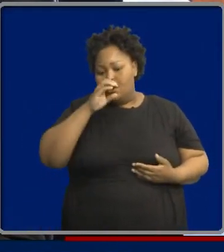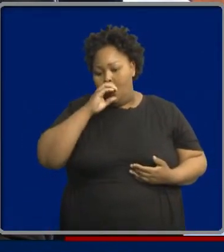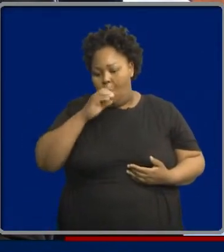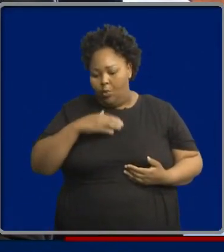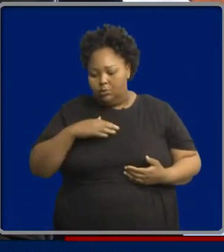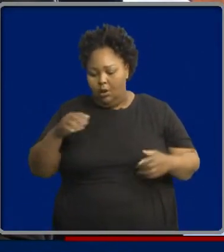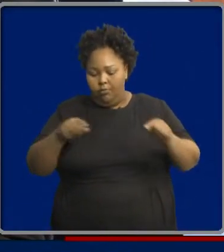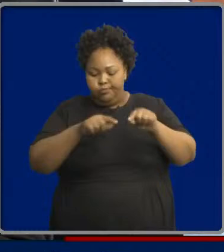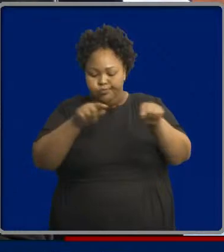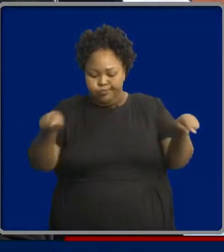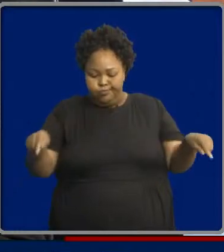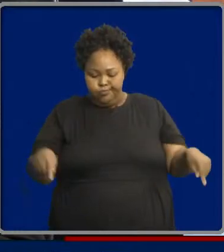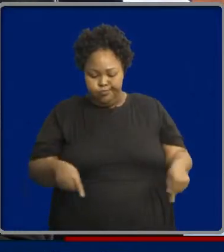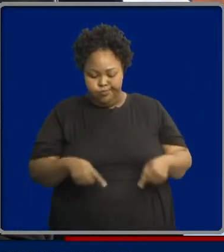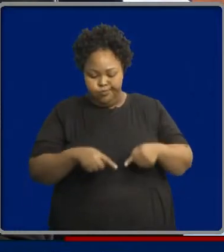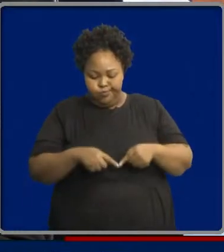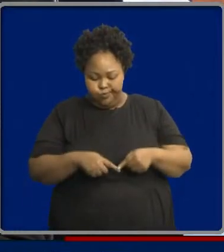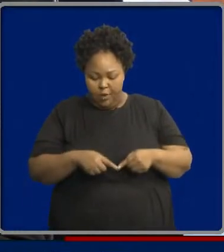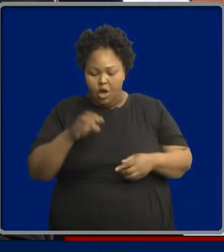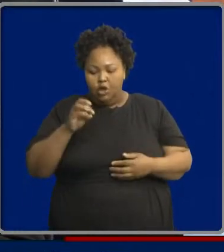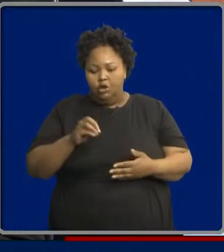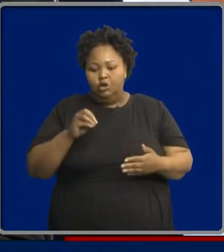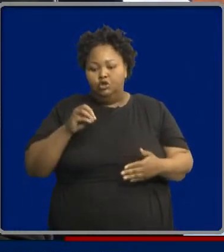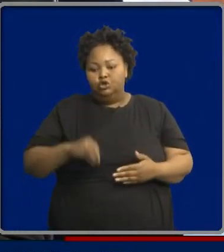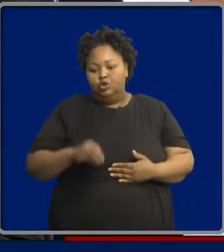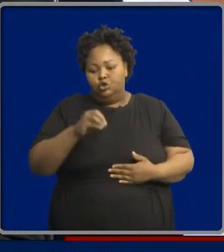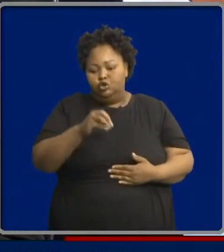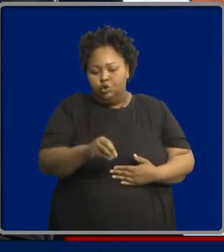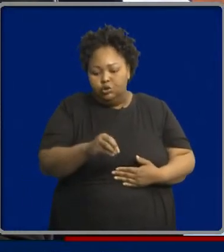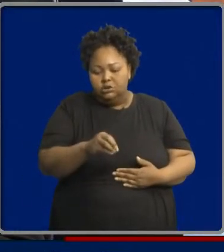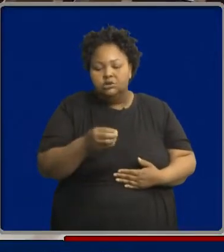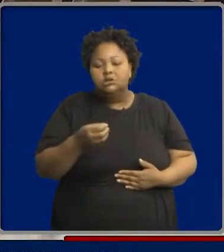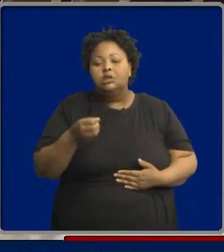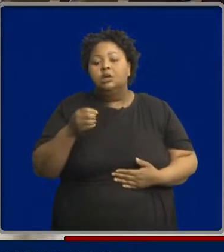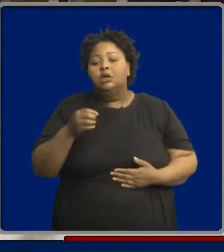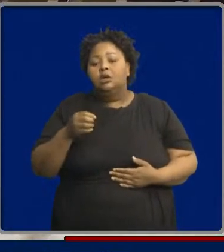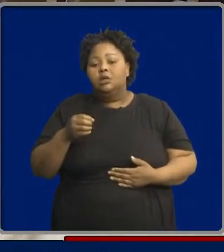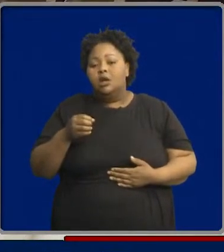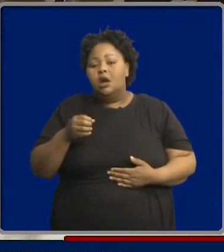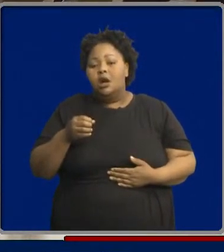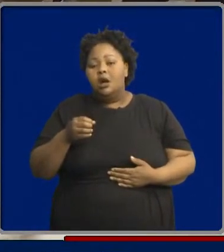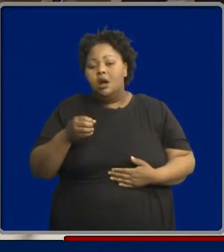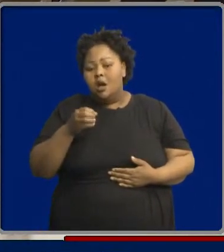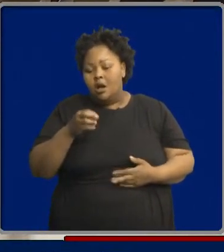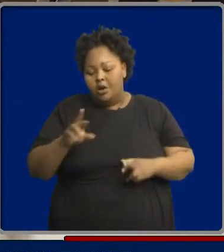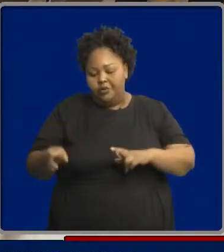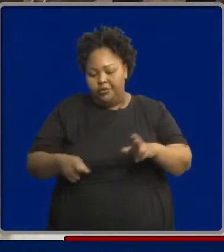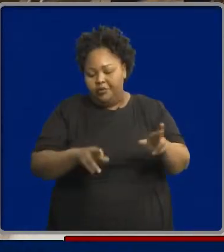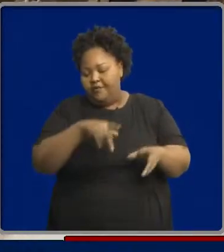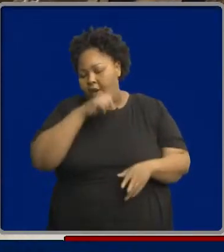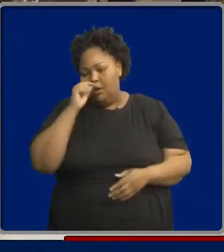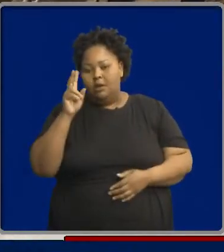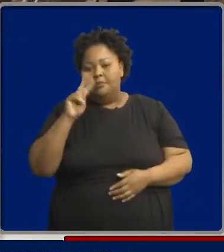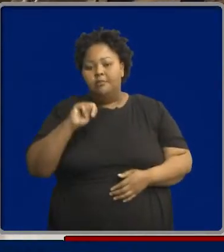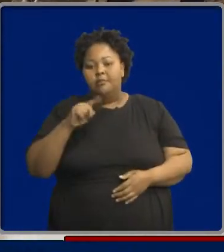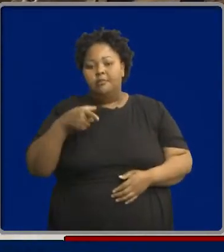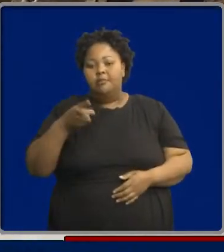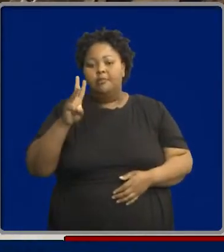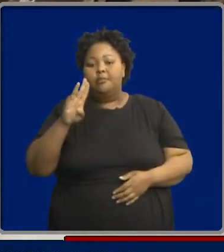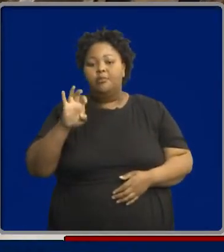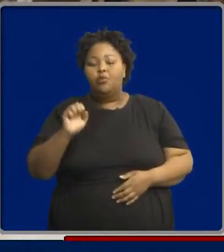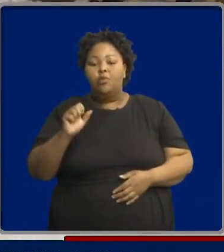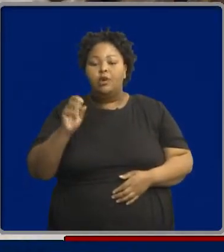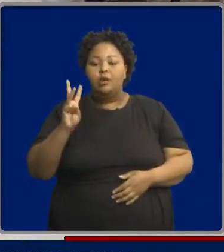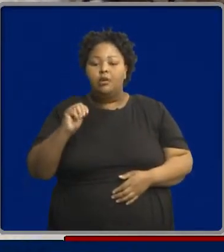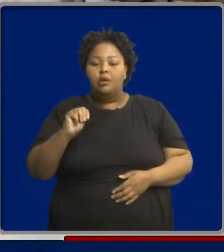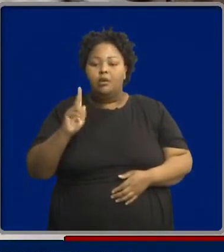That dam itself is also full and is spilling. And definitely